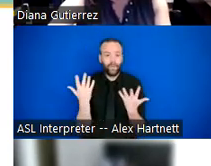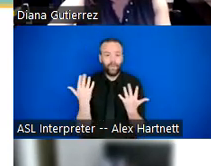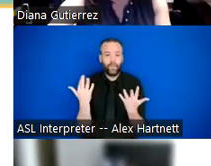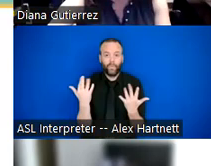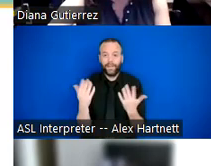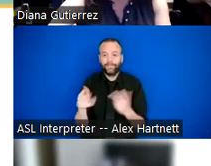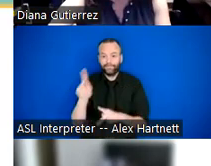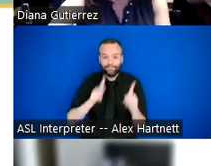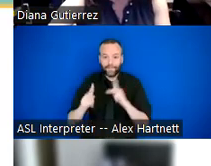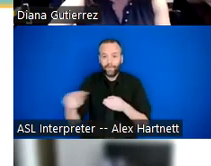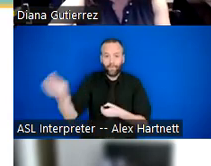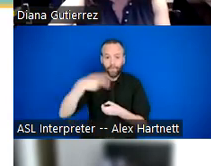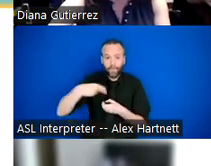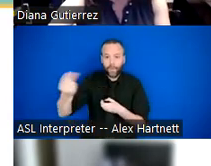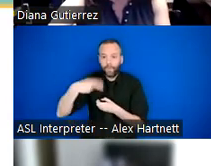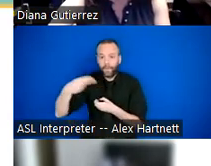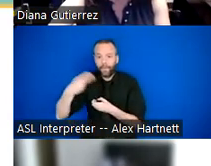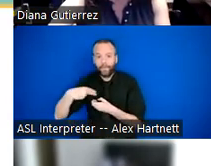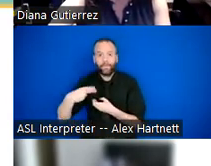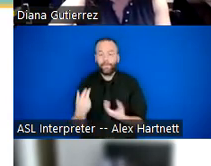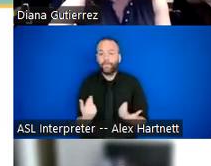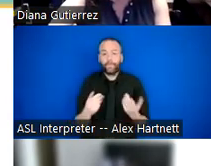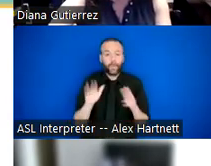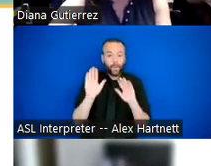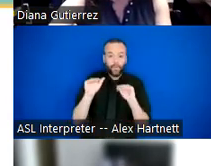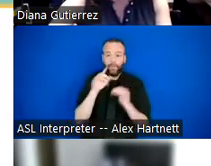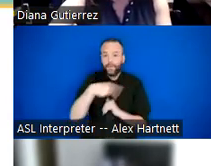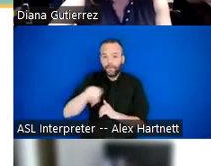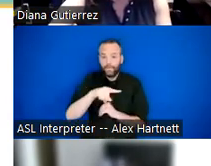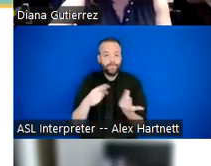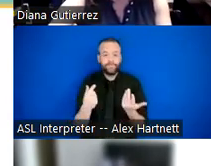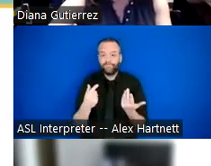settled in. Hope you're all having a great day so far.